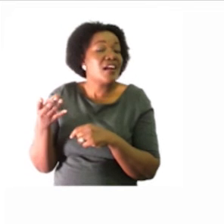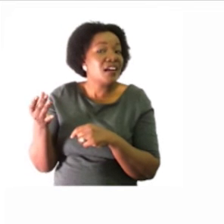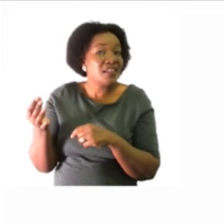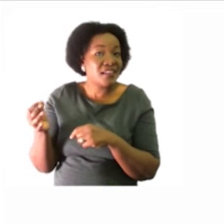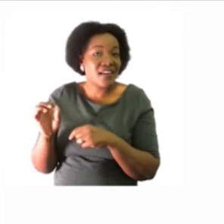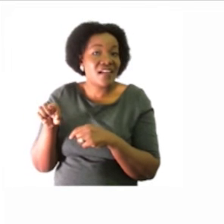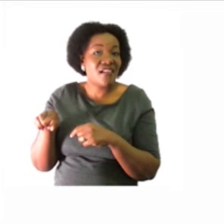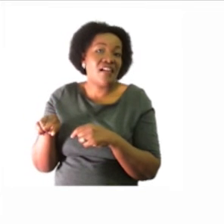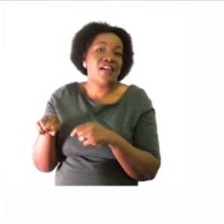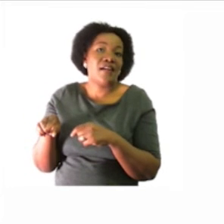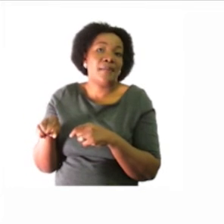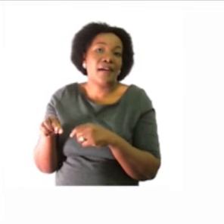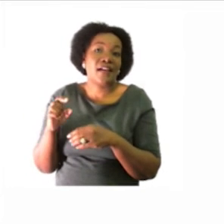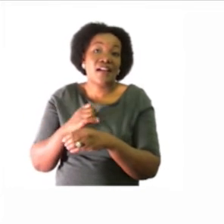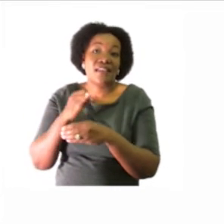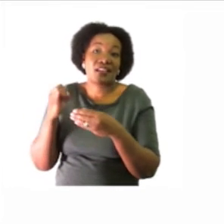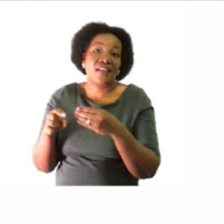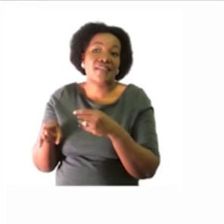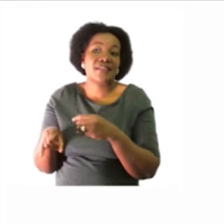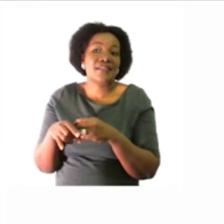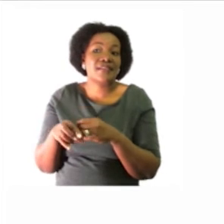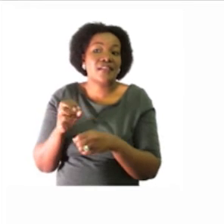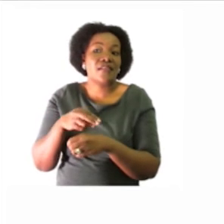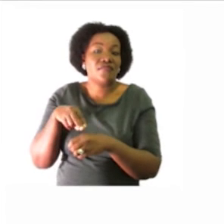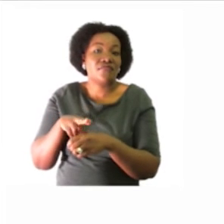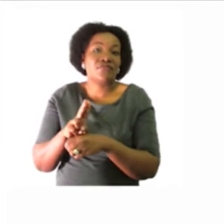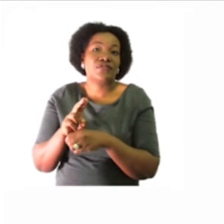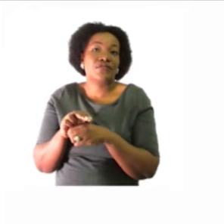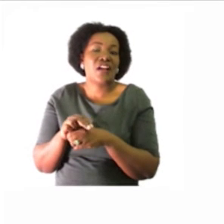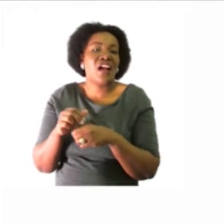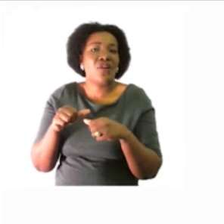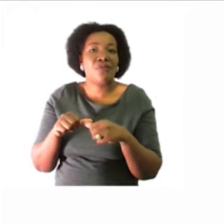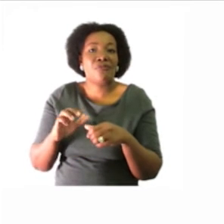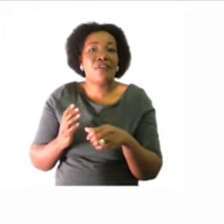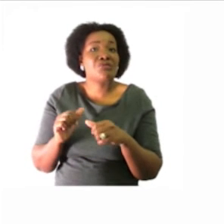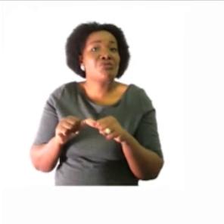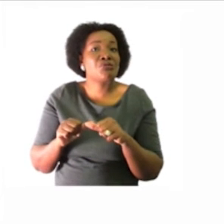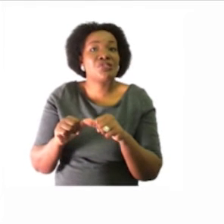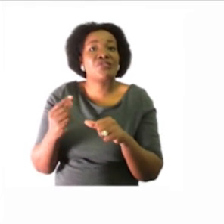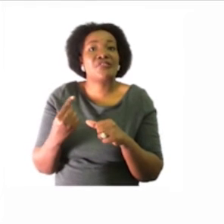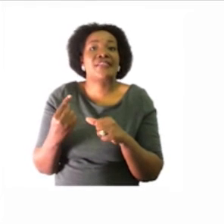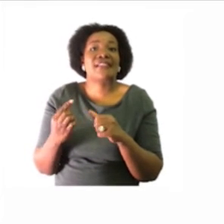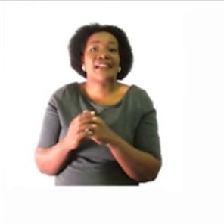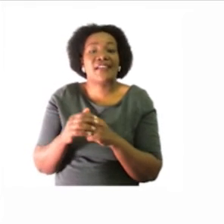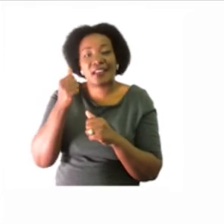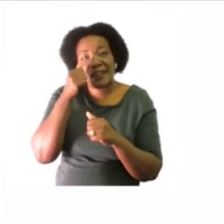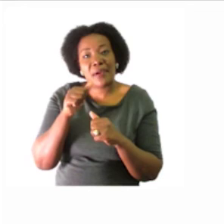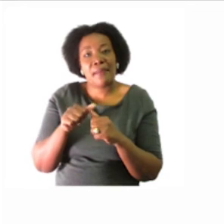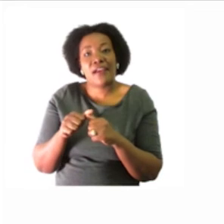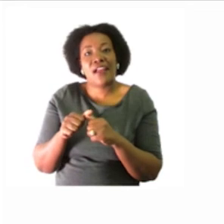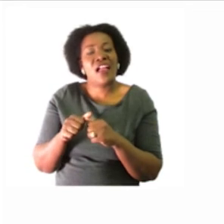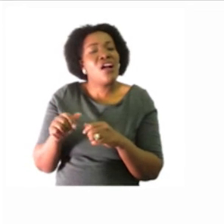the units place. I would like for you to complete the rest of the activity on your own. Remember